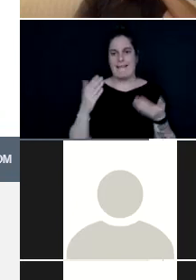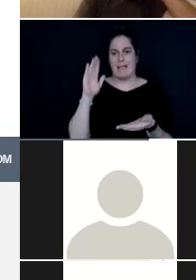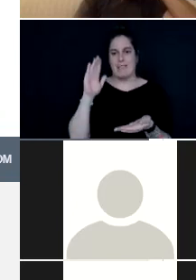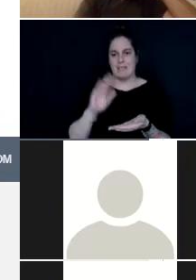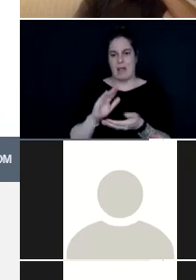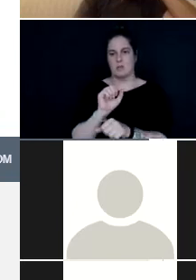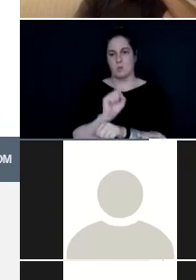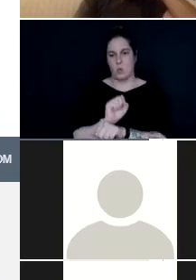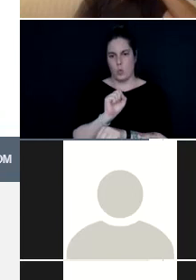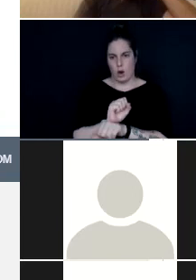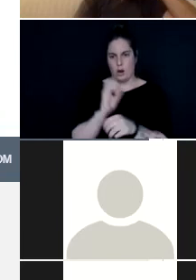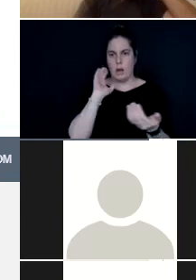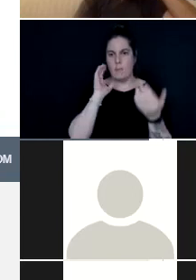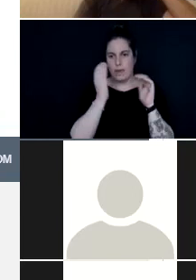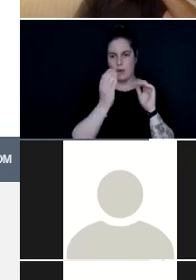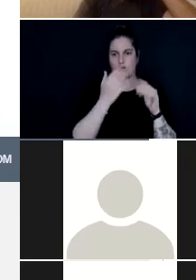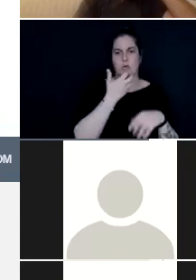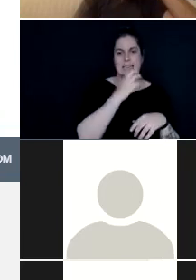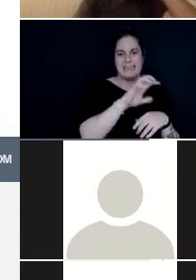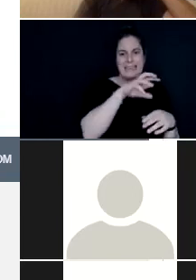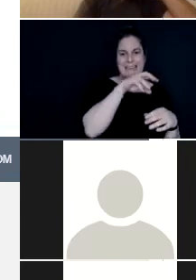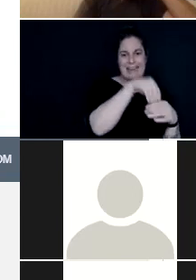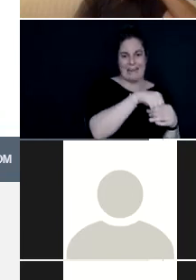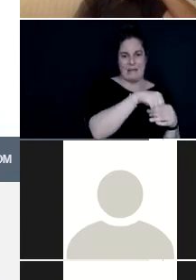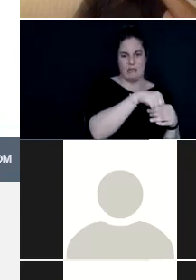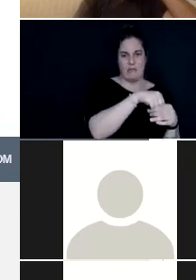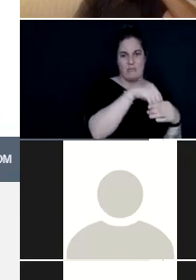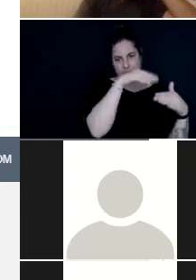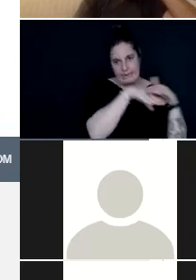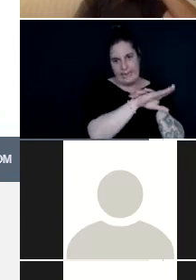than the energy you put in, the heat that you put in.